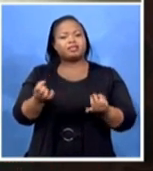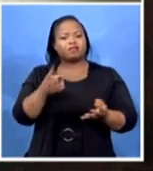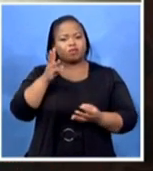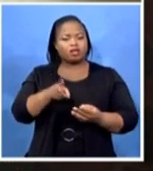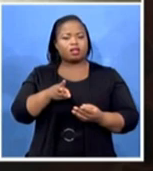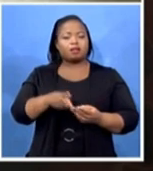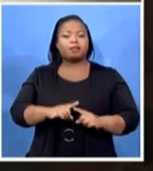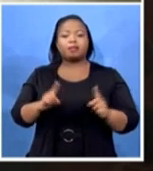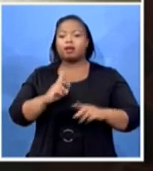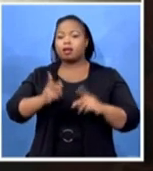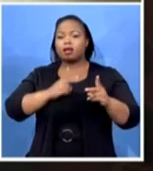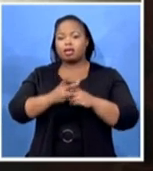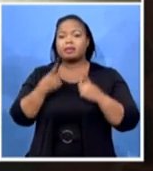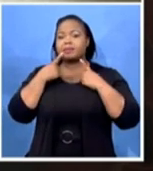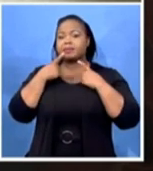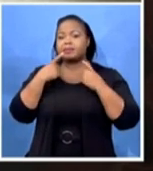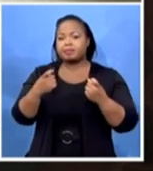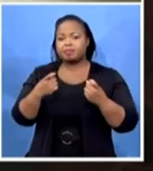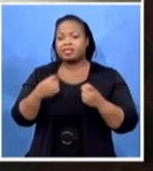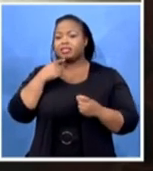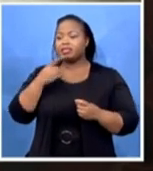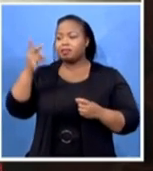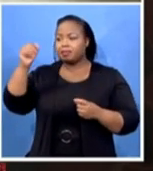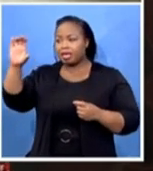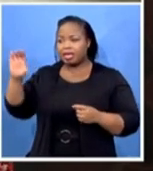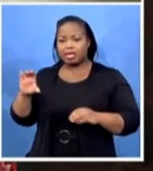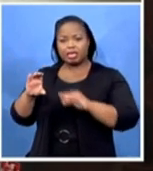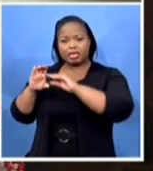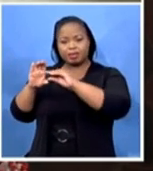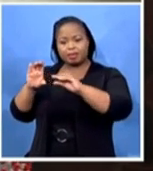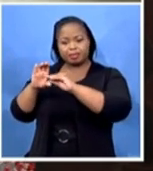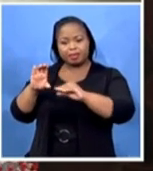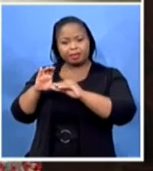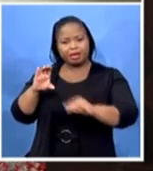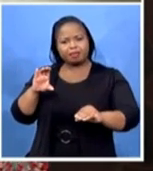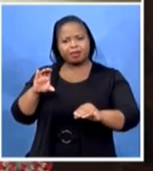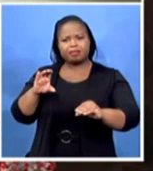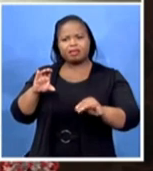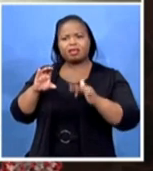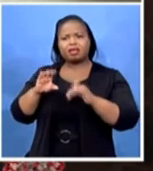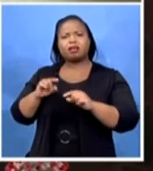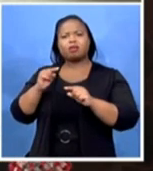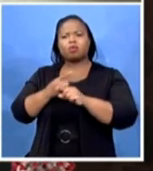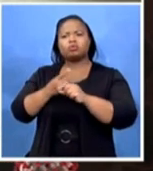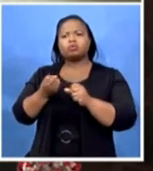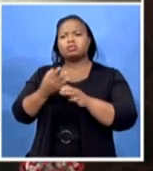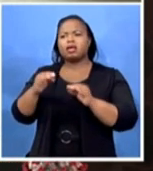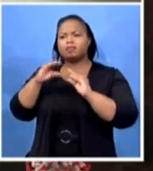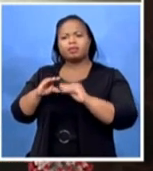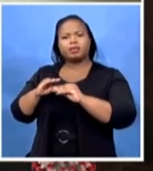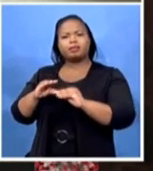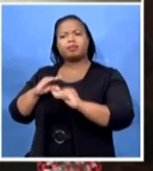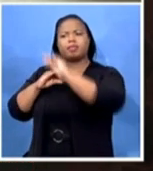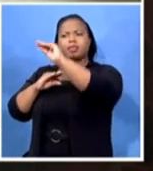disbursement and the money landing up where it's meant to. How are you happy about the process as